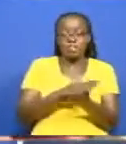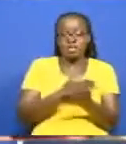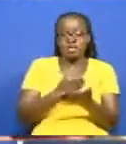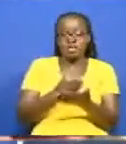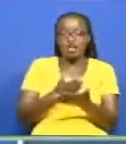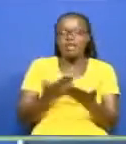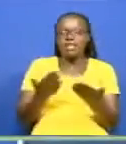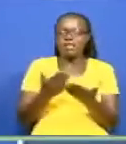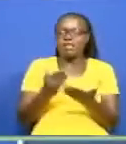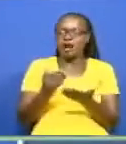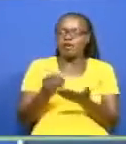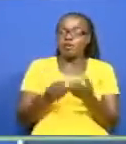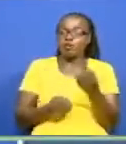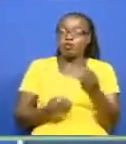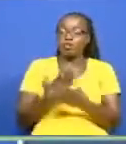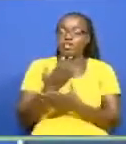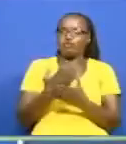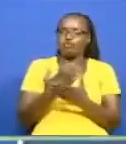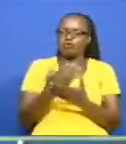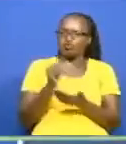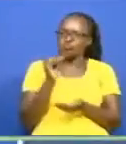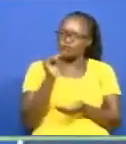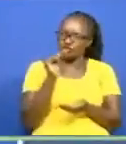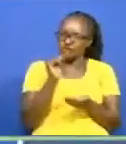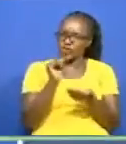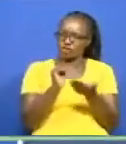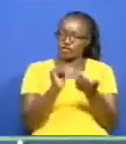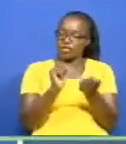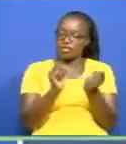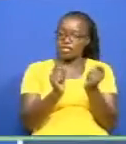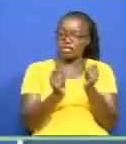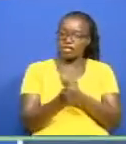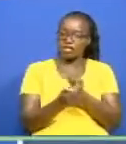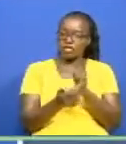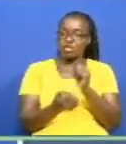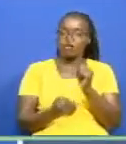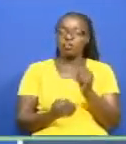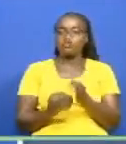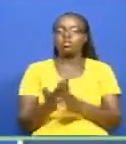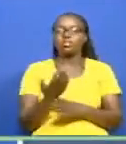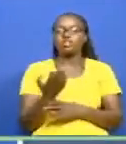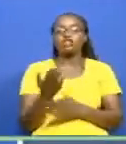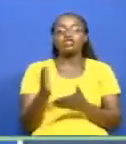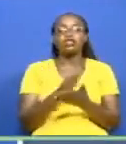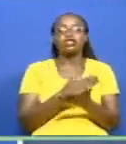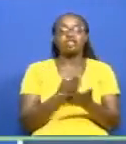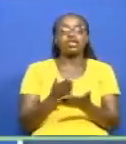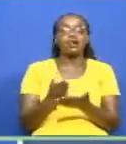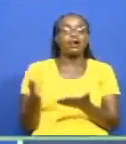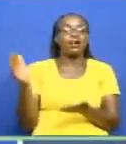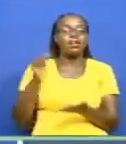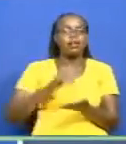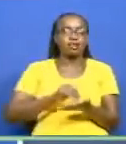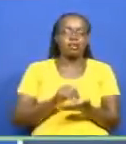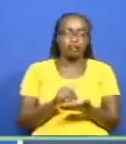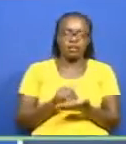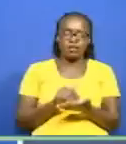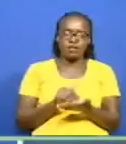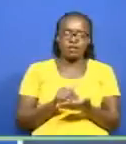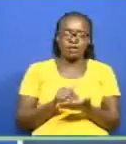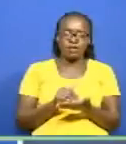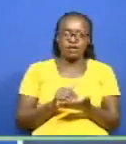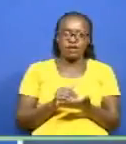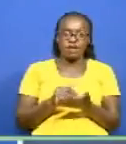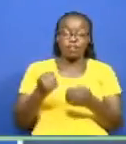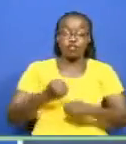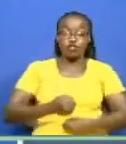been dwindling. And these reforms are intended, therefore, to spur back the sector and give back